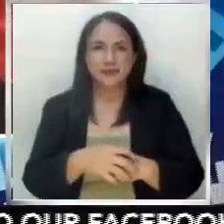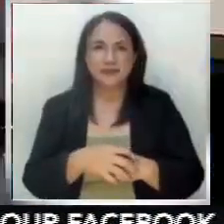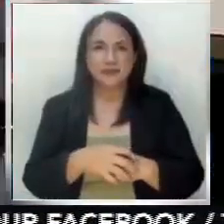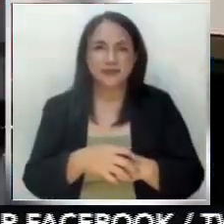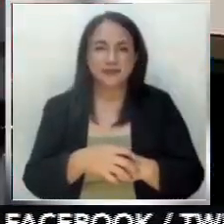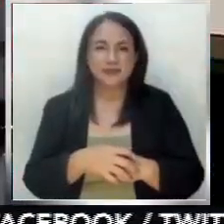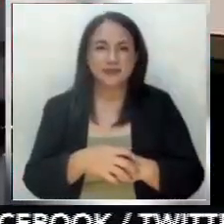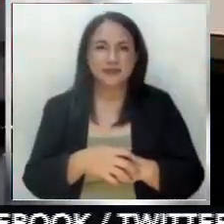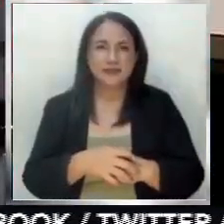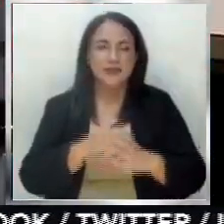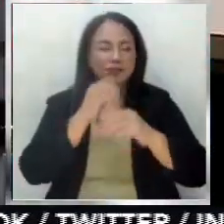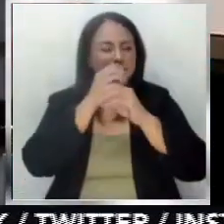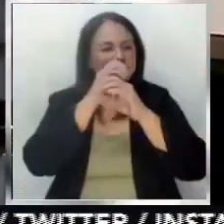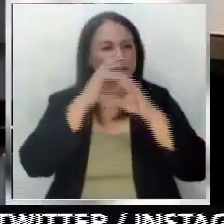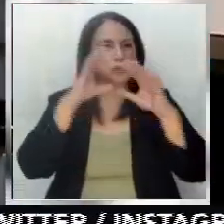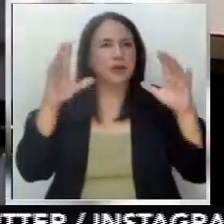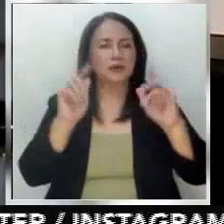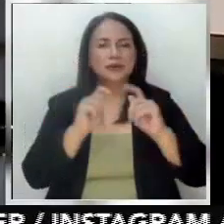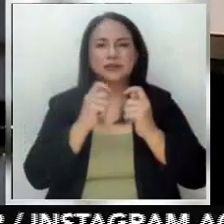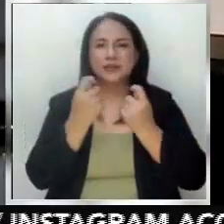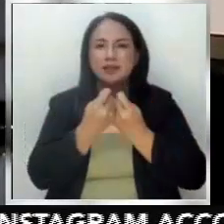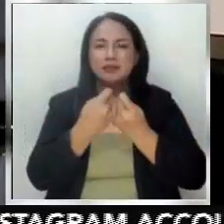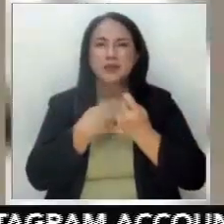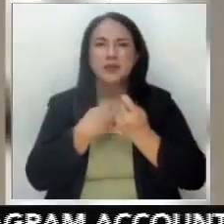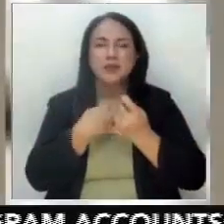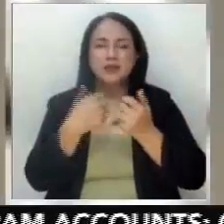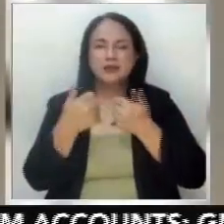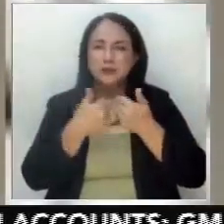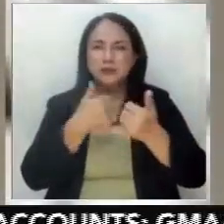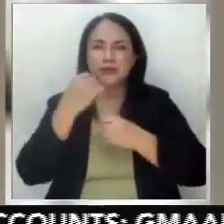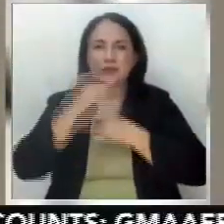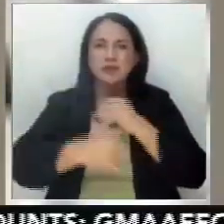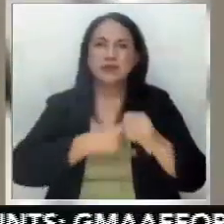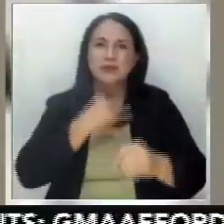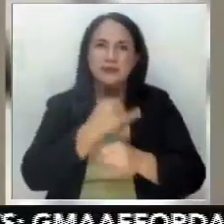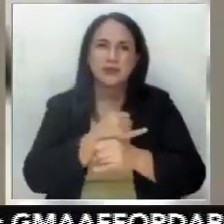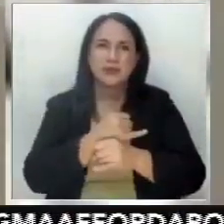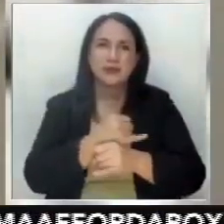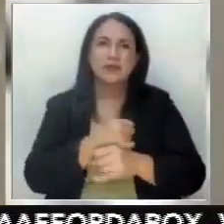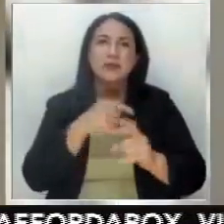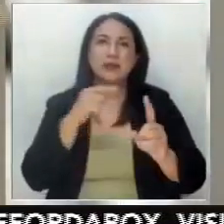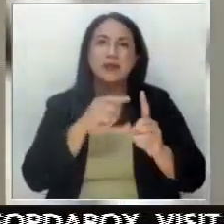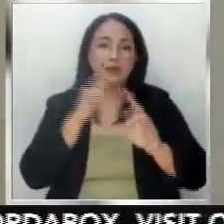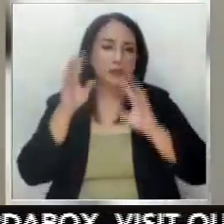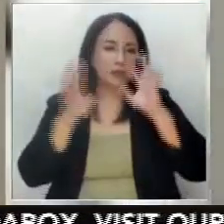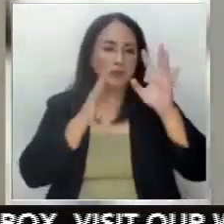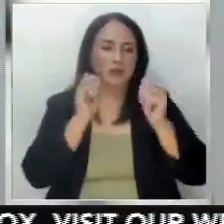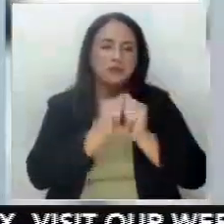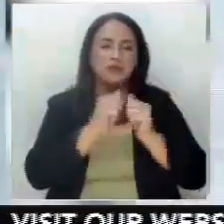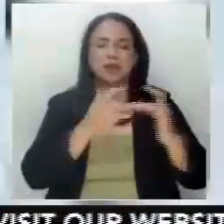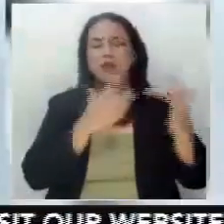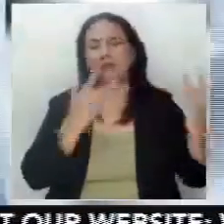Dream namin, team namin na maka-compete kami internationally. Ang amin po, innovation with the heart.